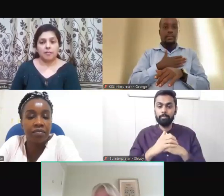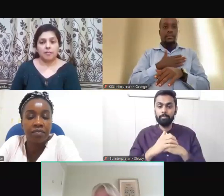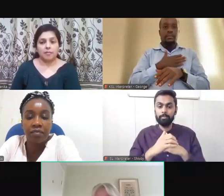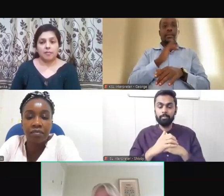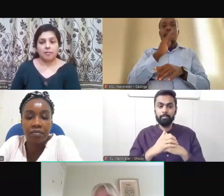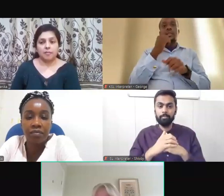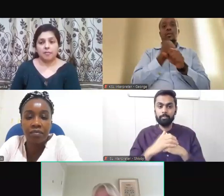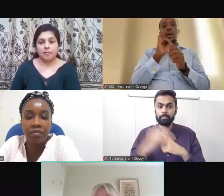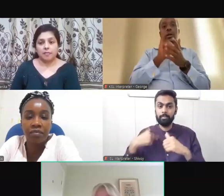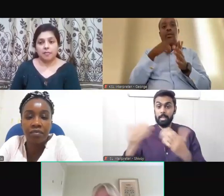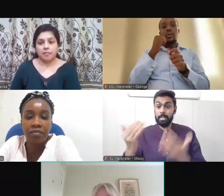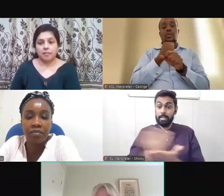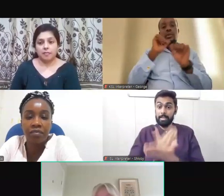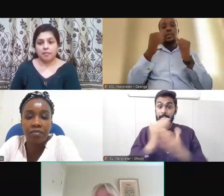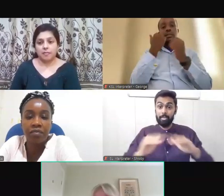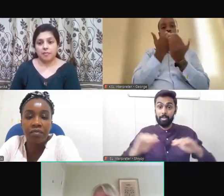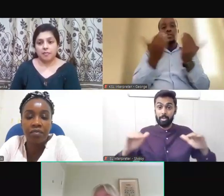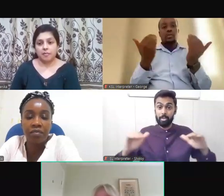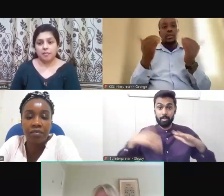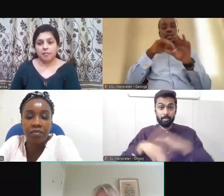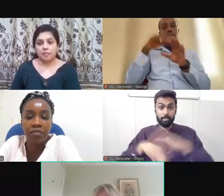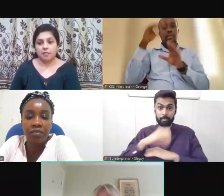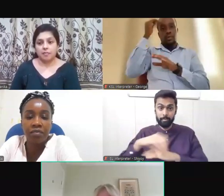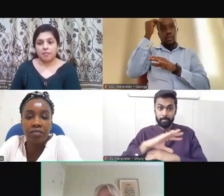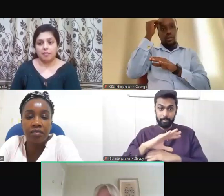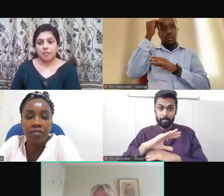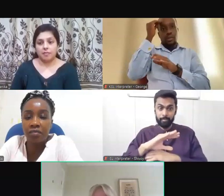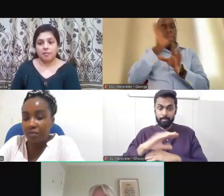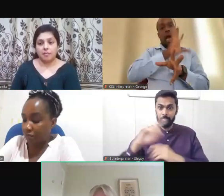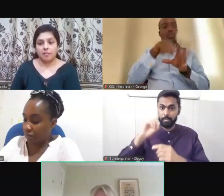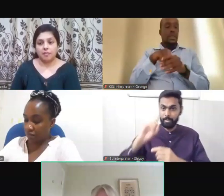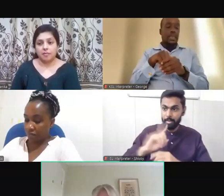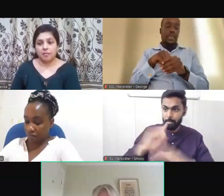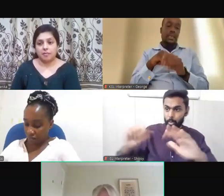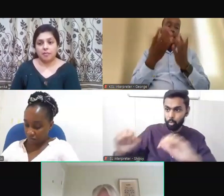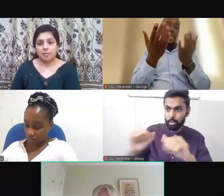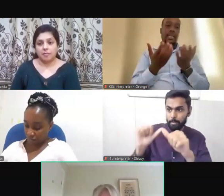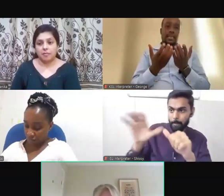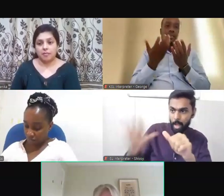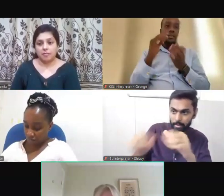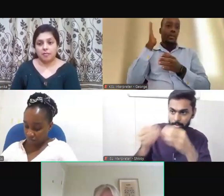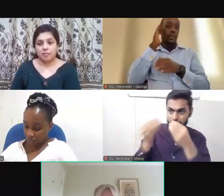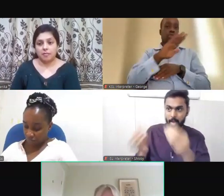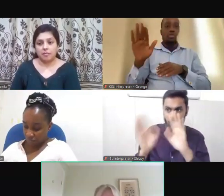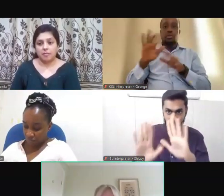do at Save the Children in education accommodating the needs of deaf children?